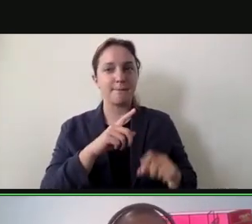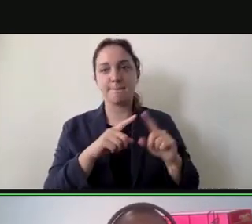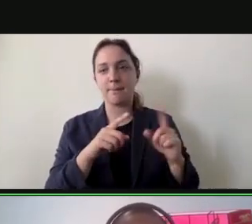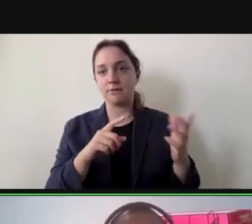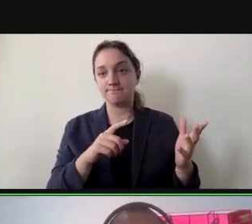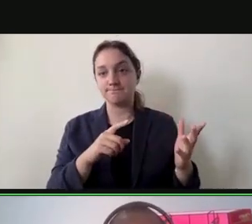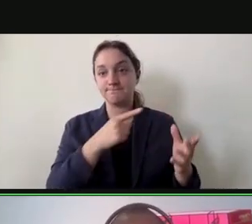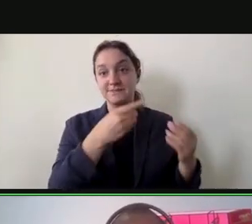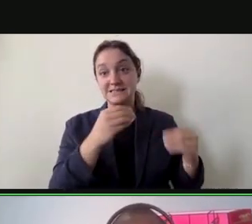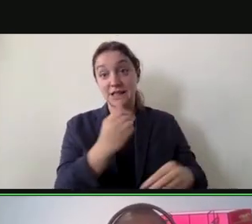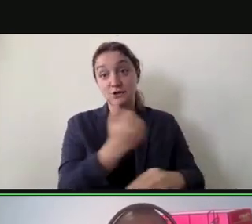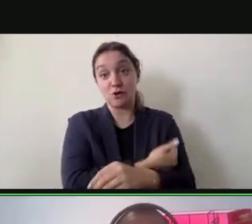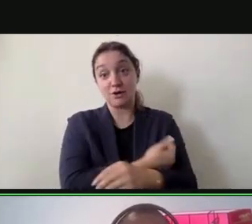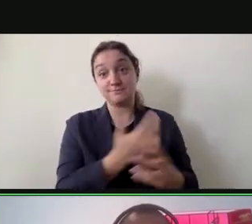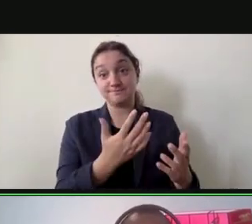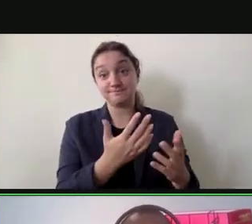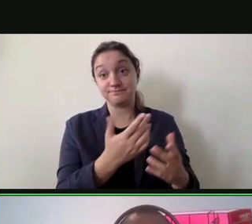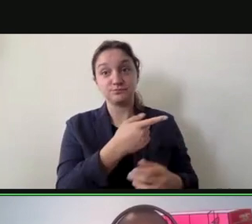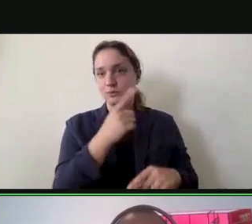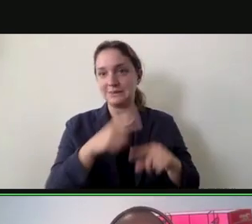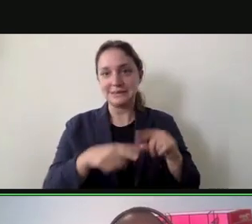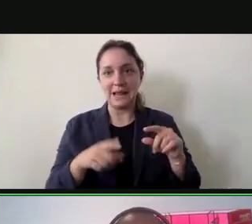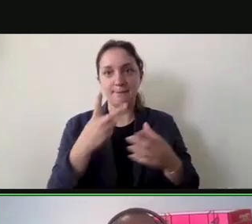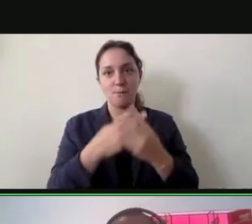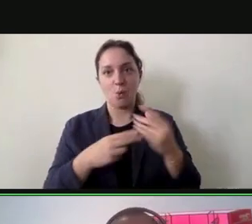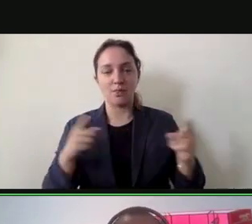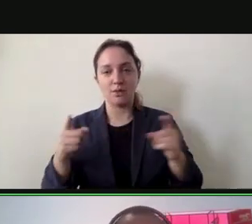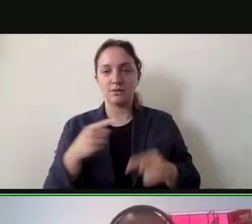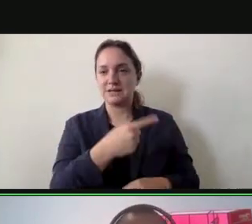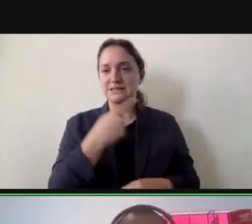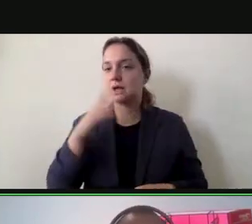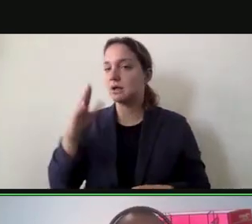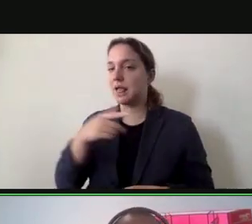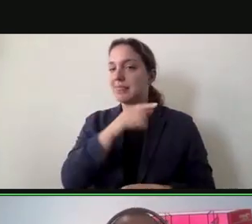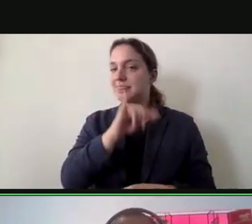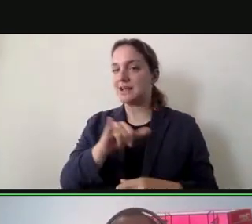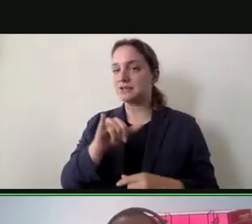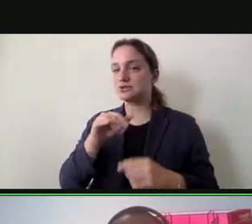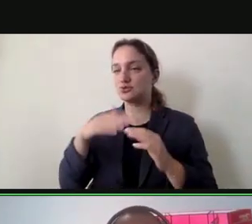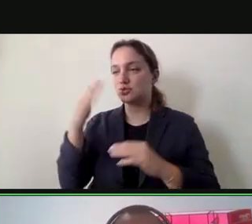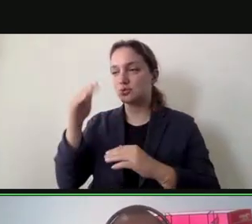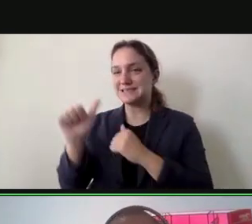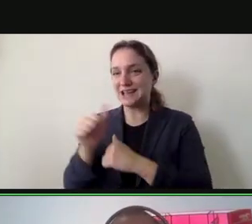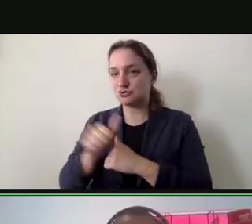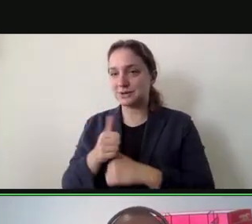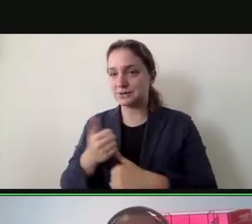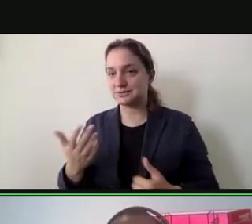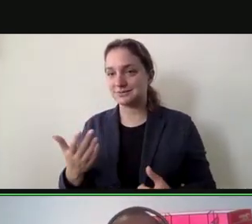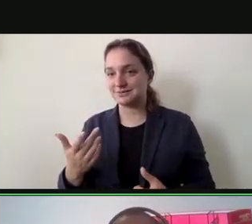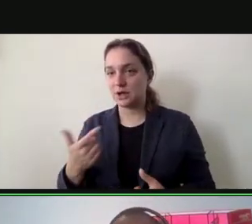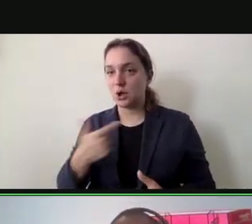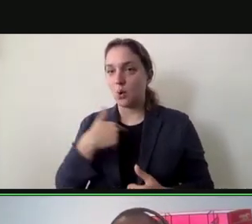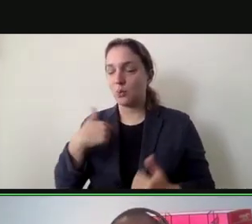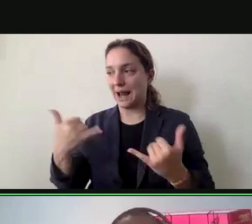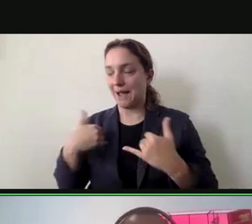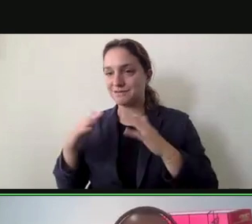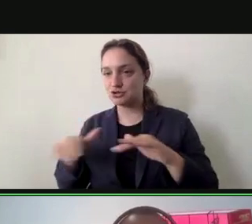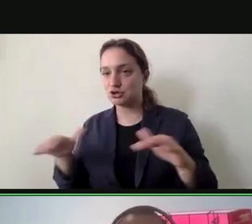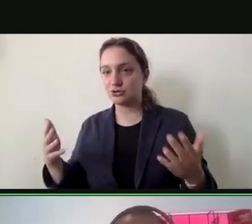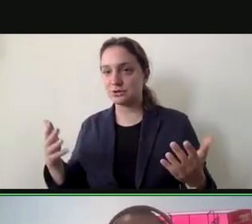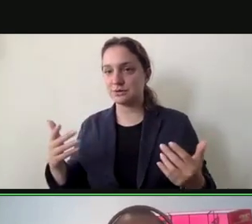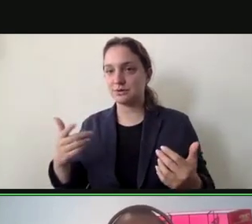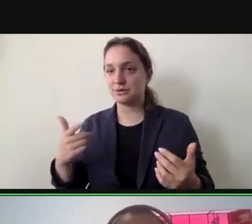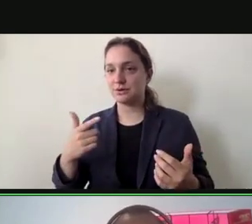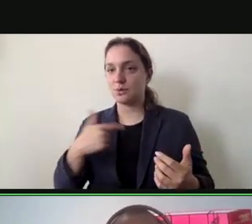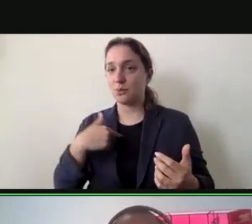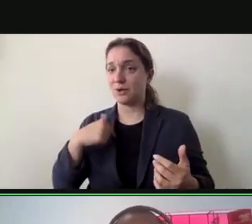the narcotic stuff you guys are doing? You're not gonna be able to do that anymore. They said, look, that stuff is too dangerous. We've got children. We're not